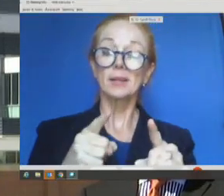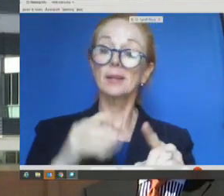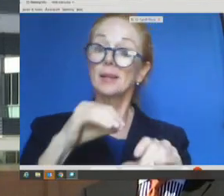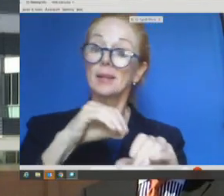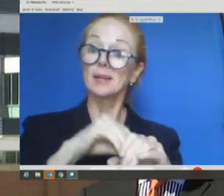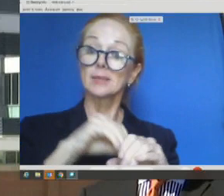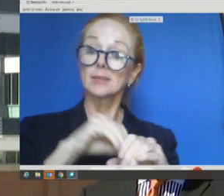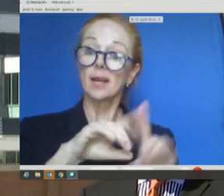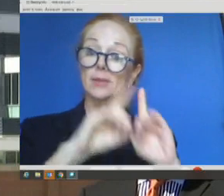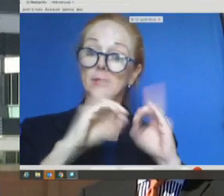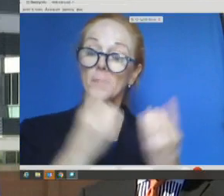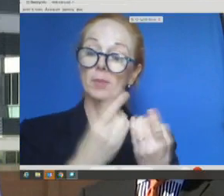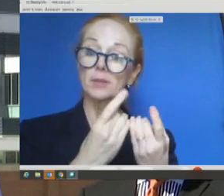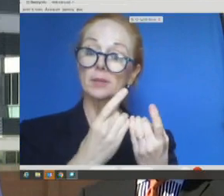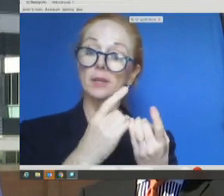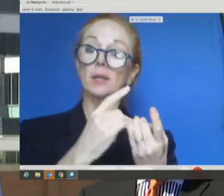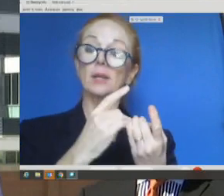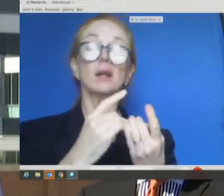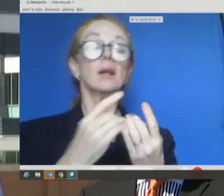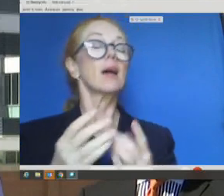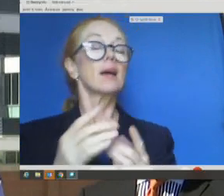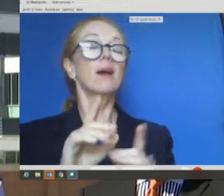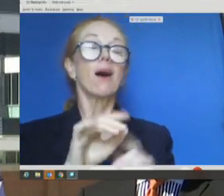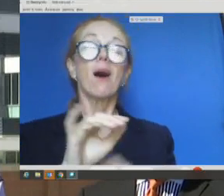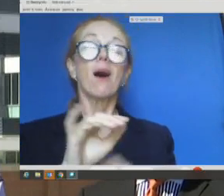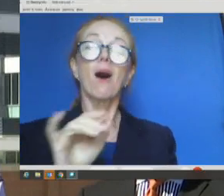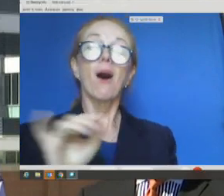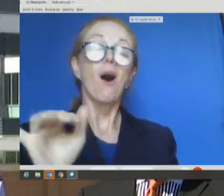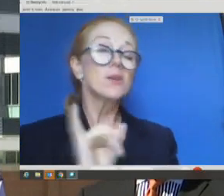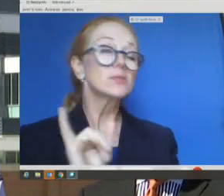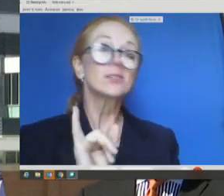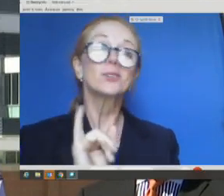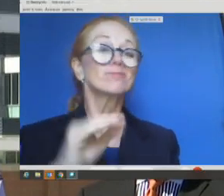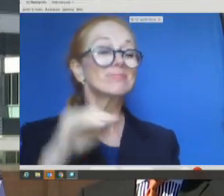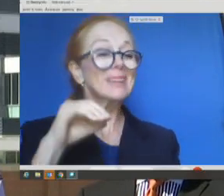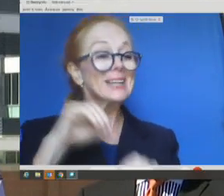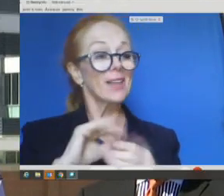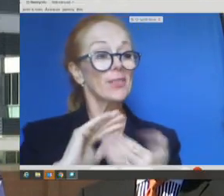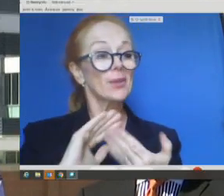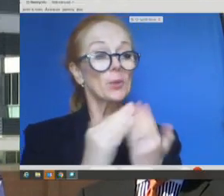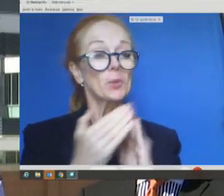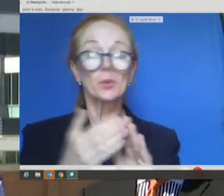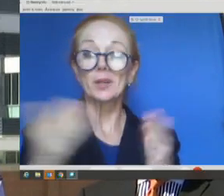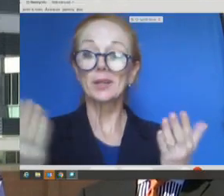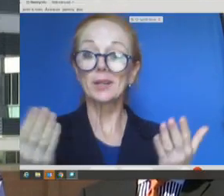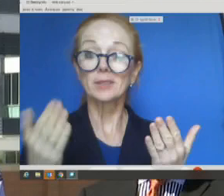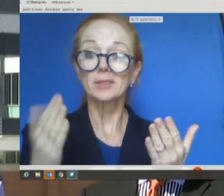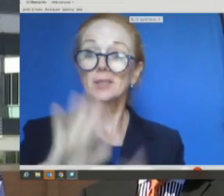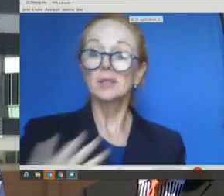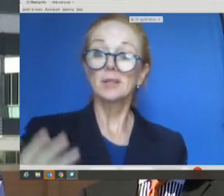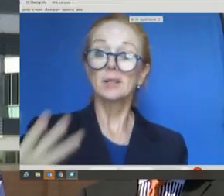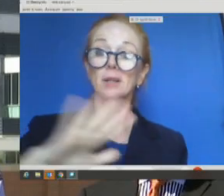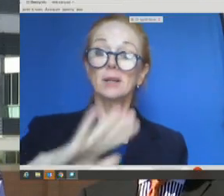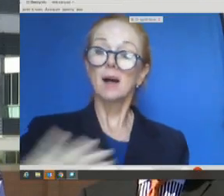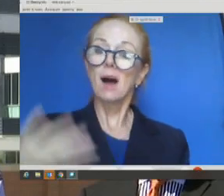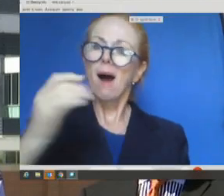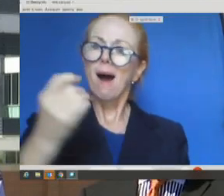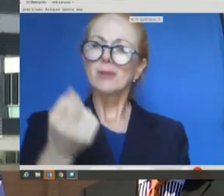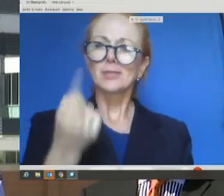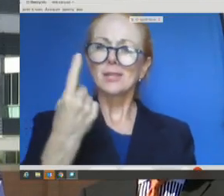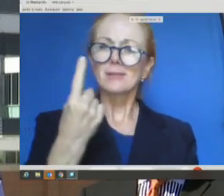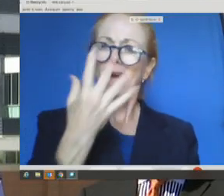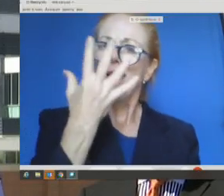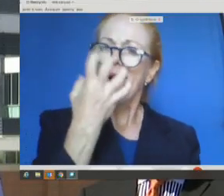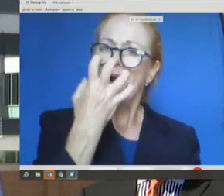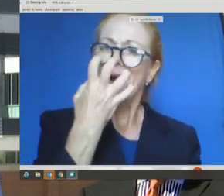department and taking place inside of our own community. I understand the sense of anger and